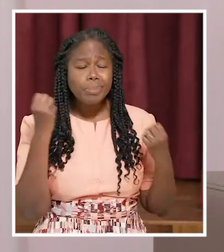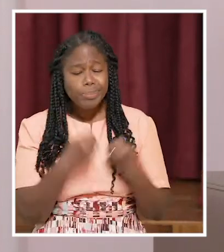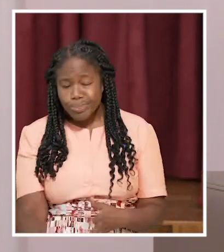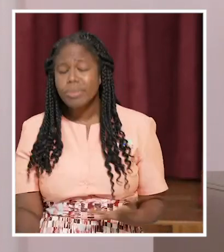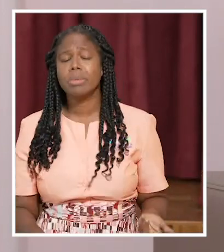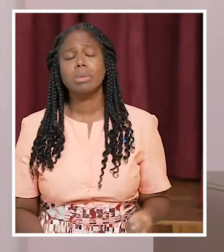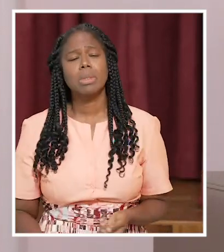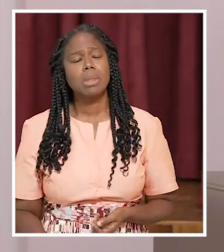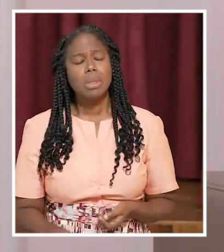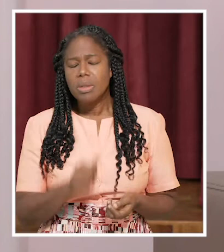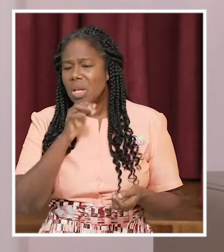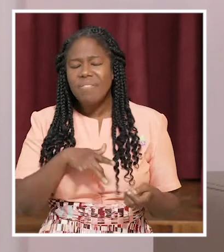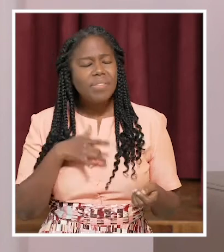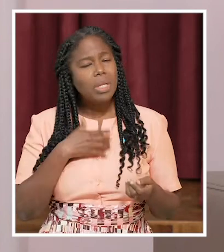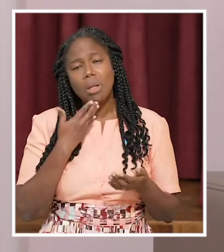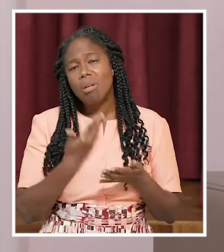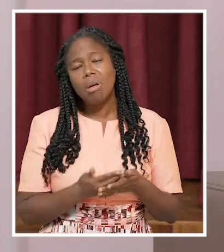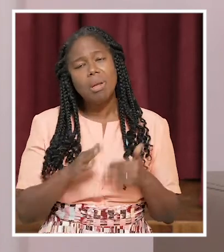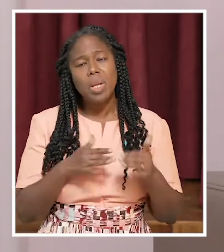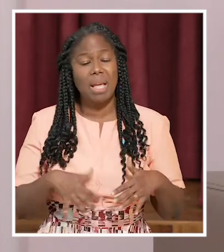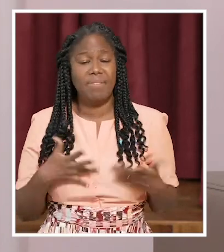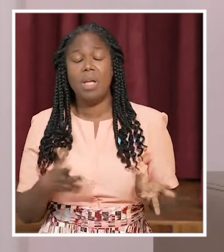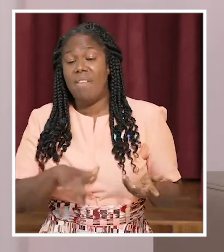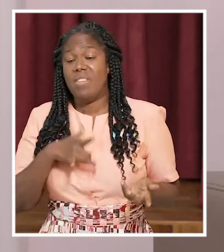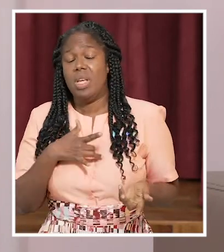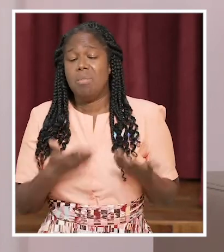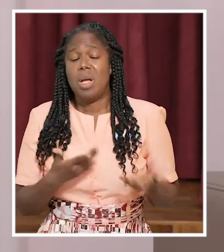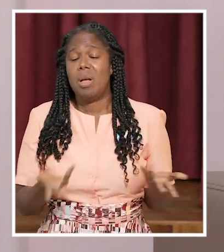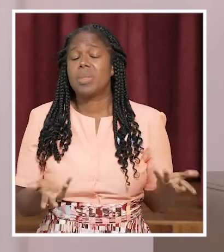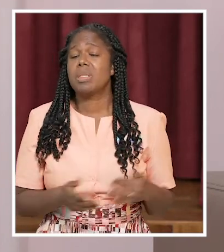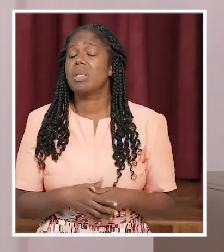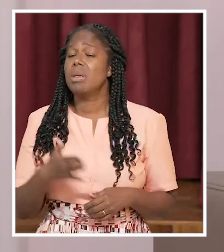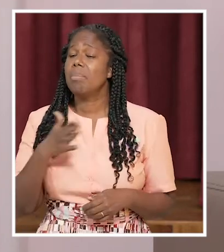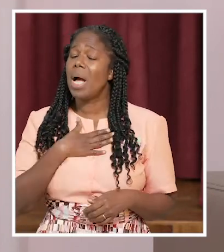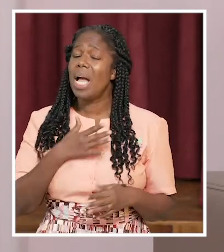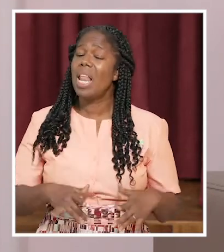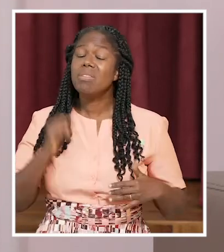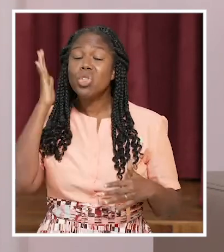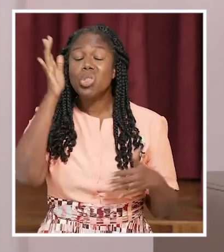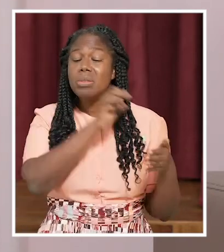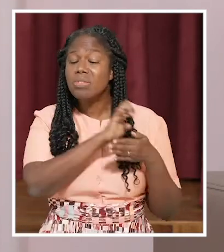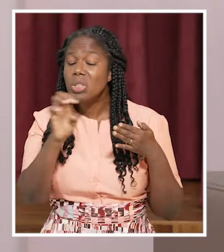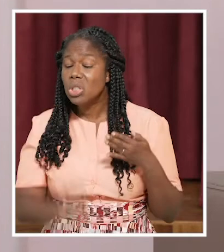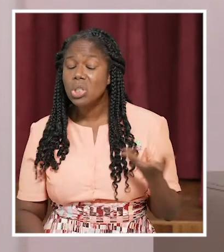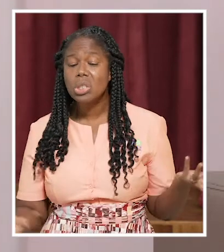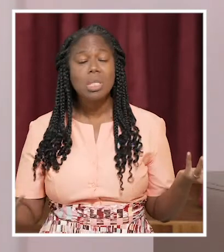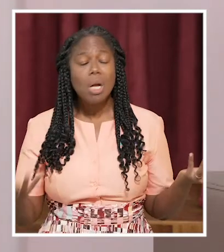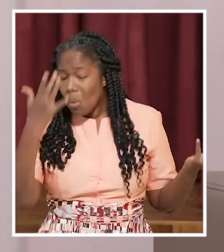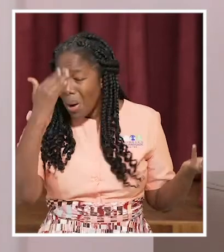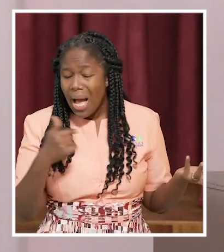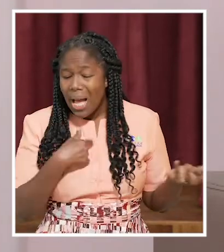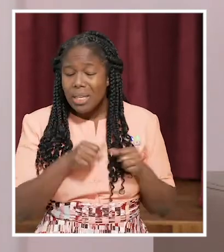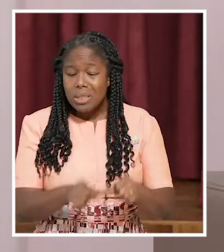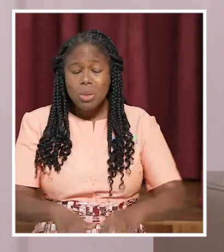actually start to think about ending their lives. So depression has a wide range of symptoms. They may not all exist in the same